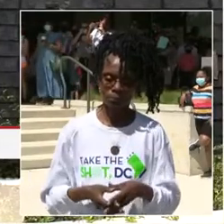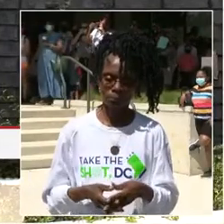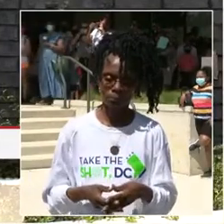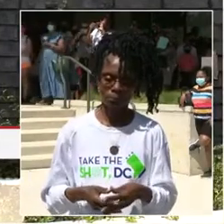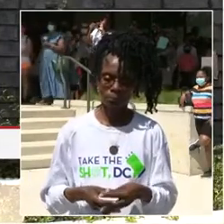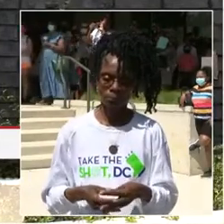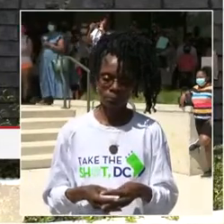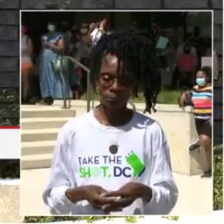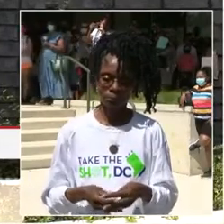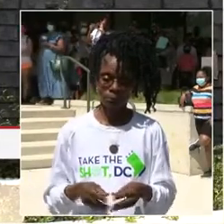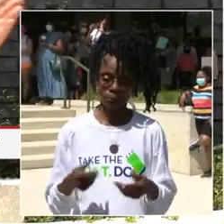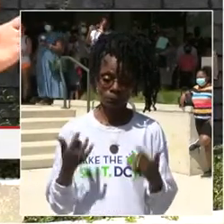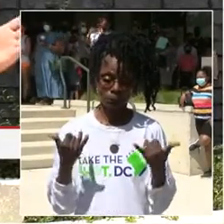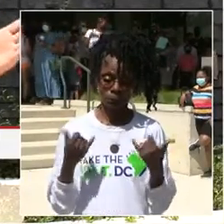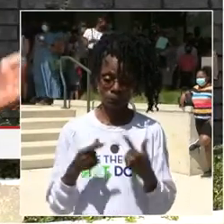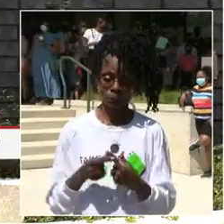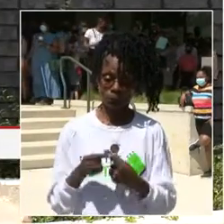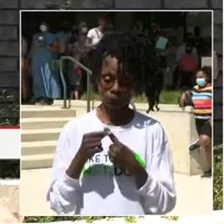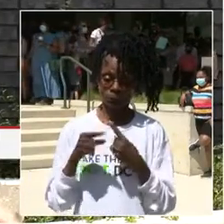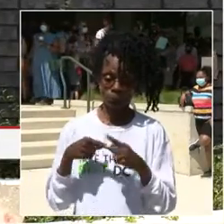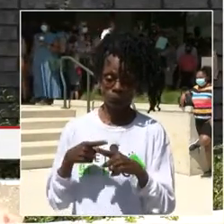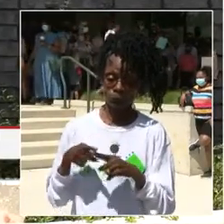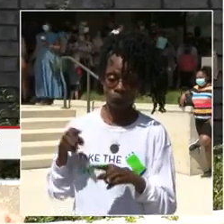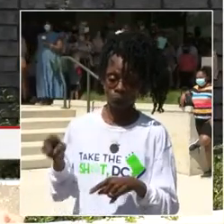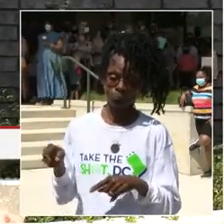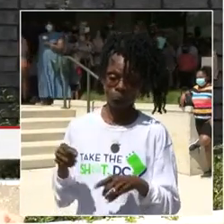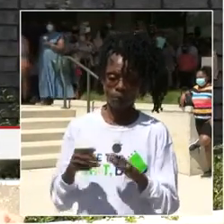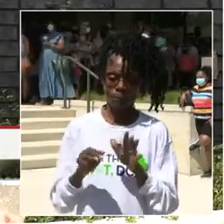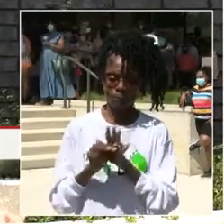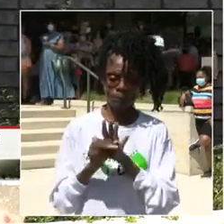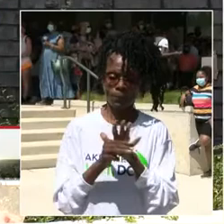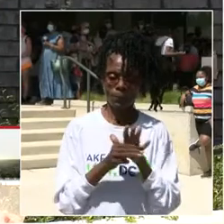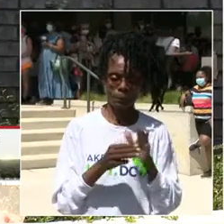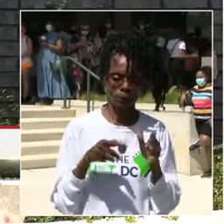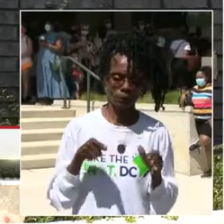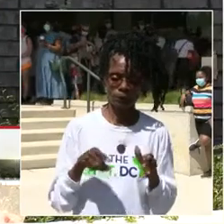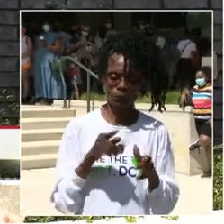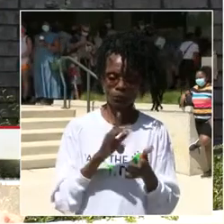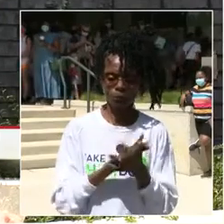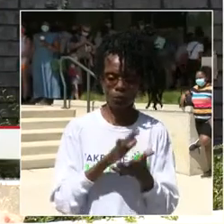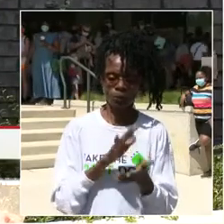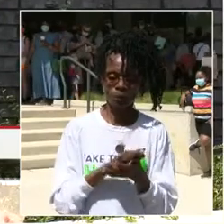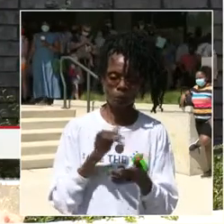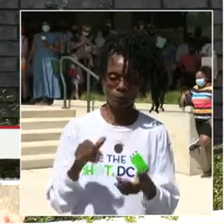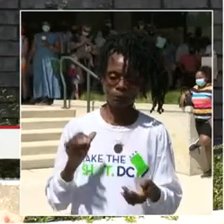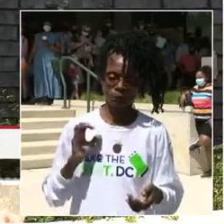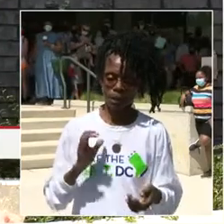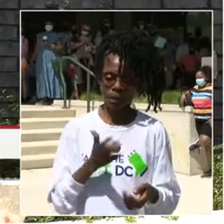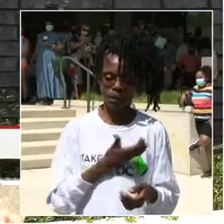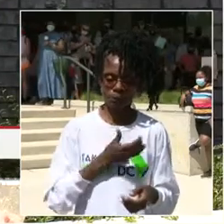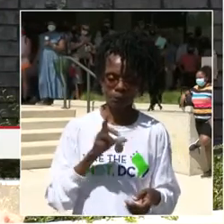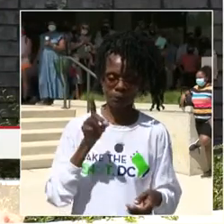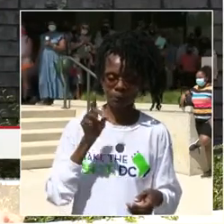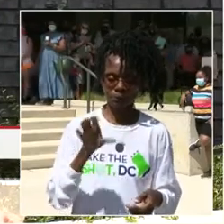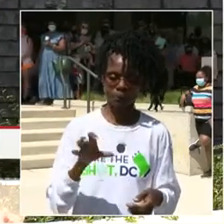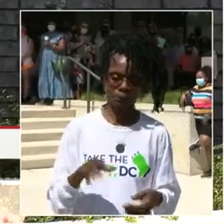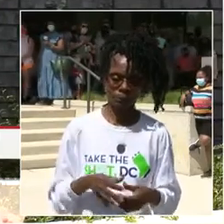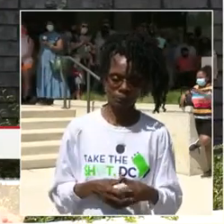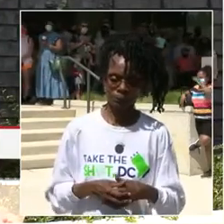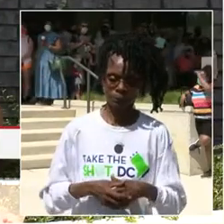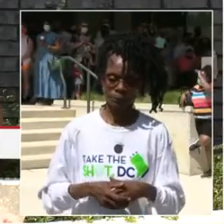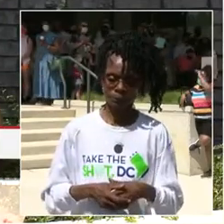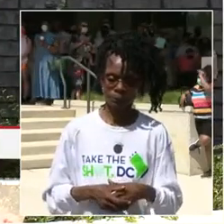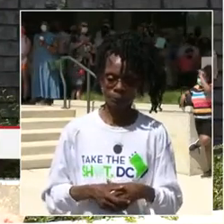a model for our school leaders across the district. She is what we want all of our leaders